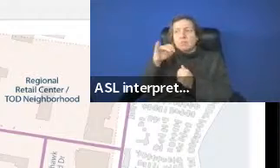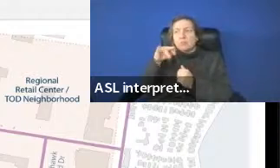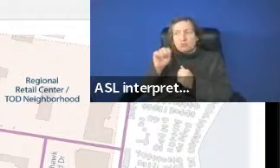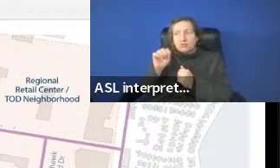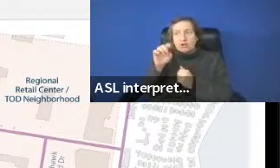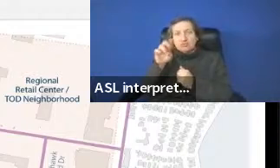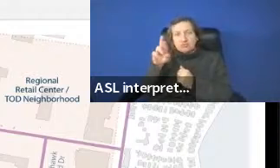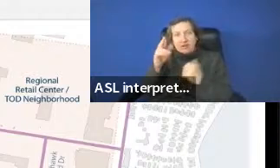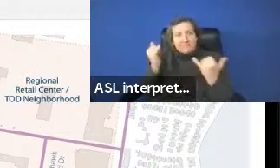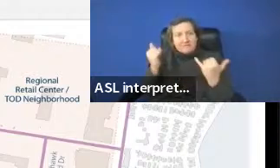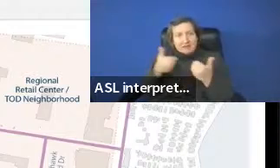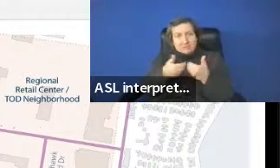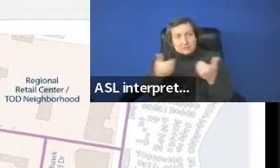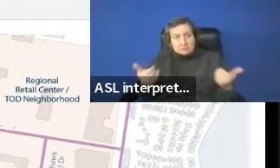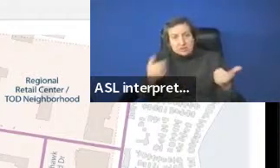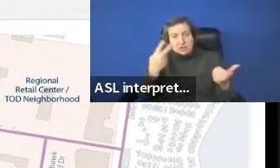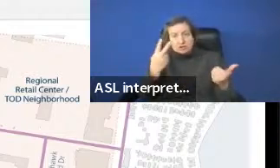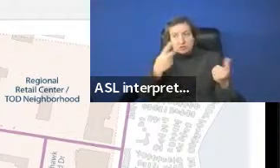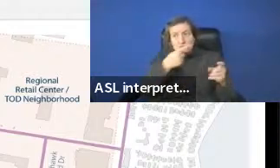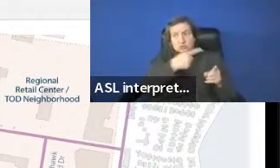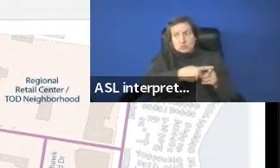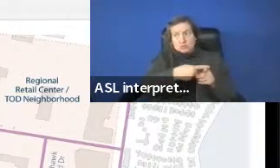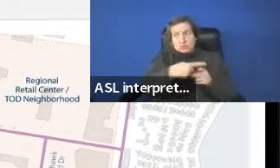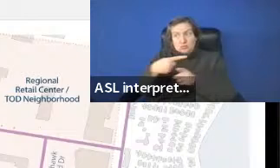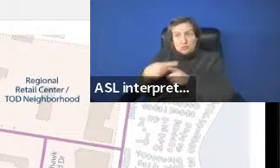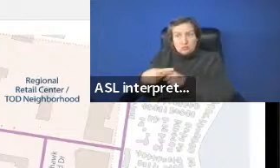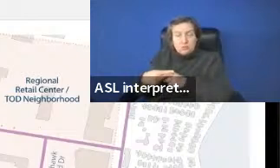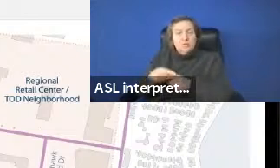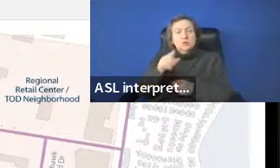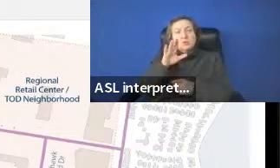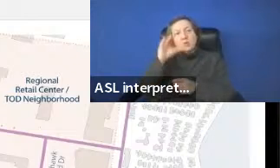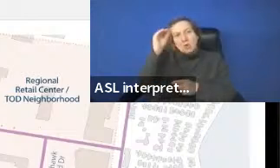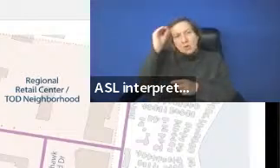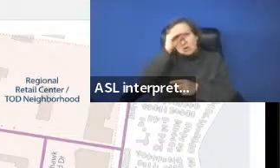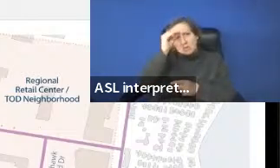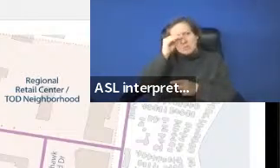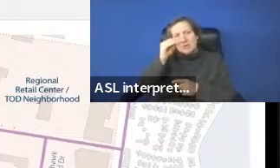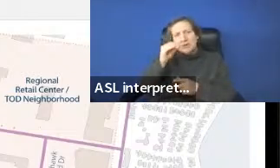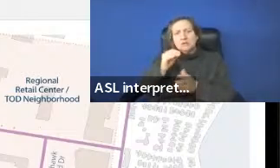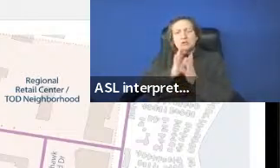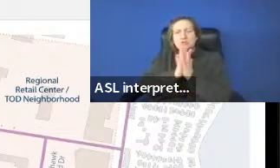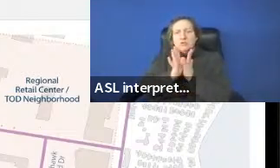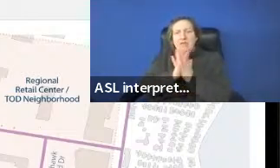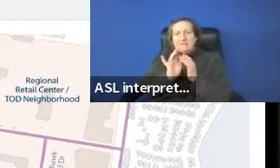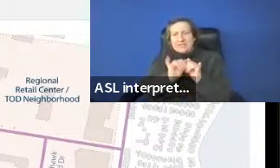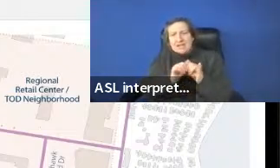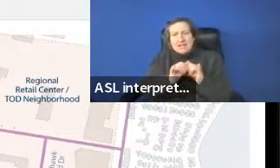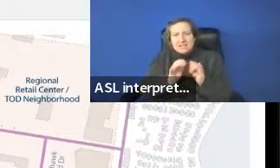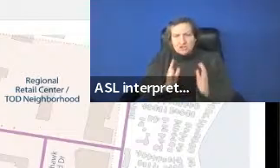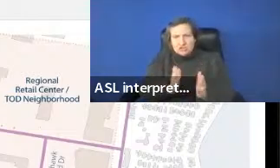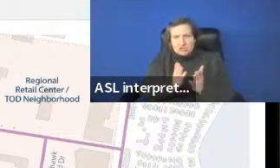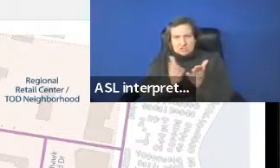2 intersections. In your opinion, being traffic engineers, I'm